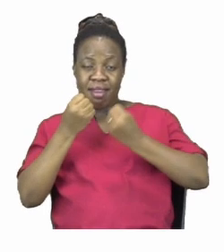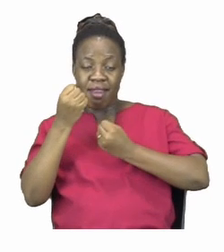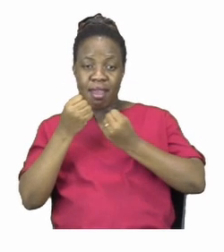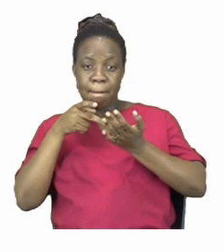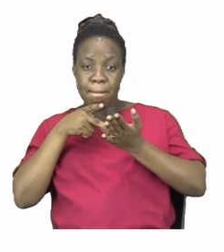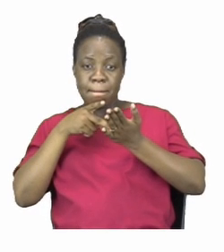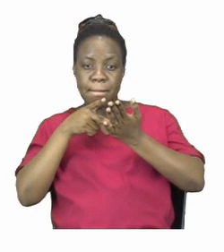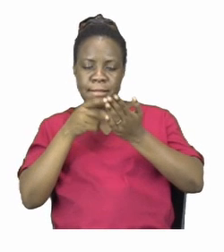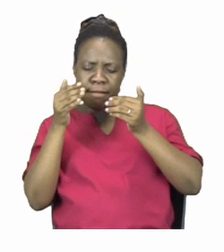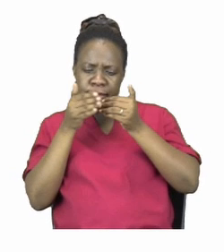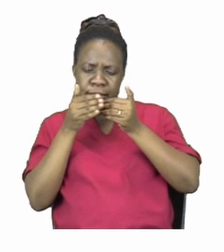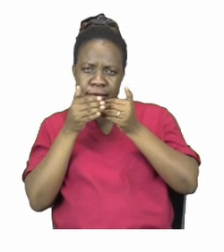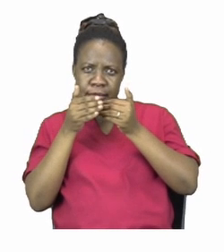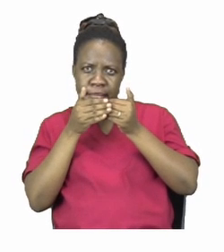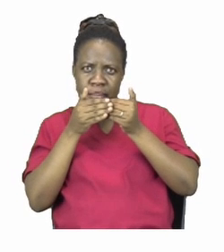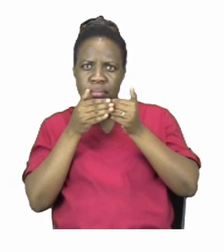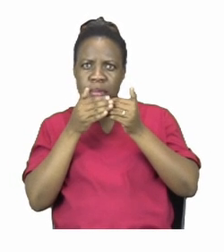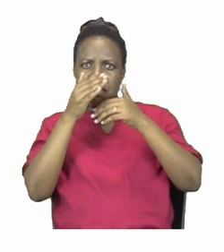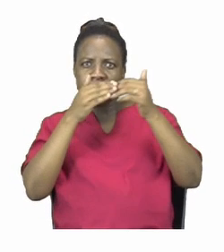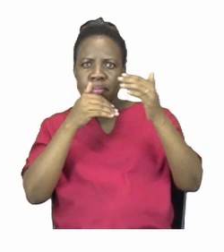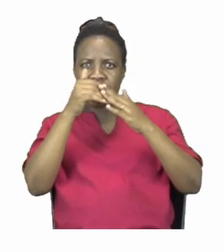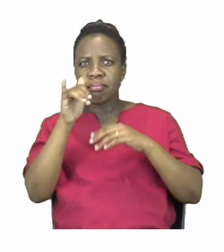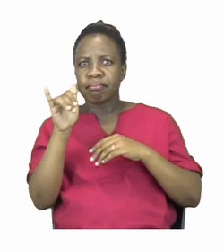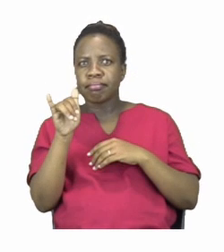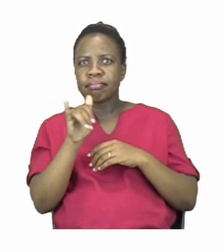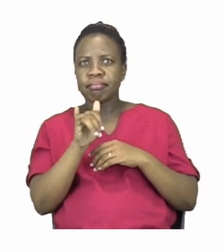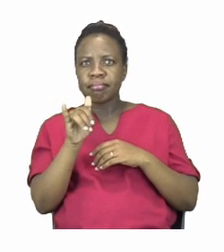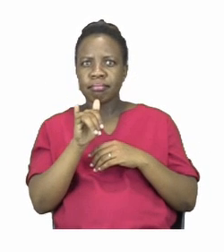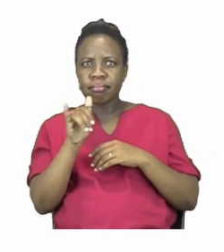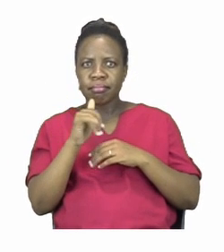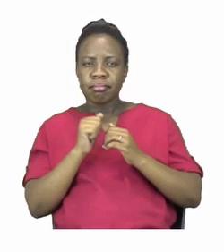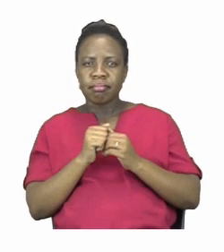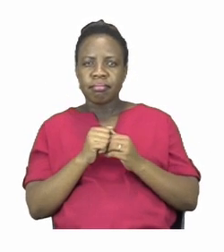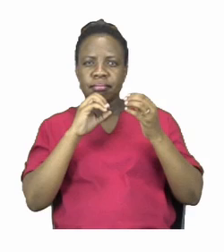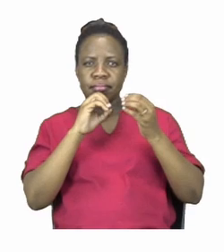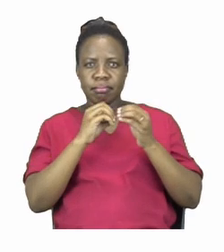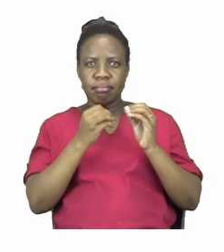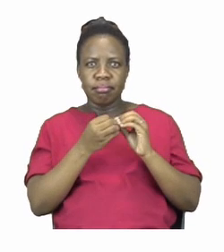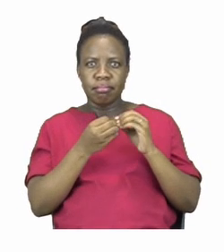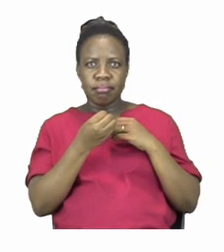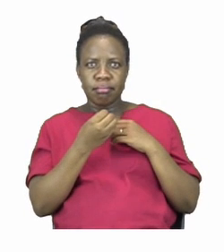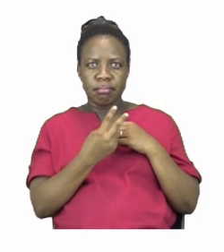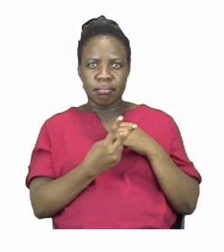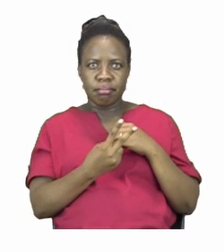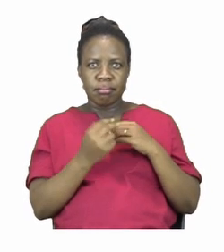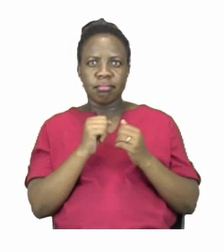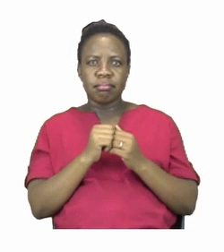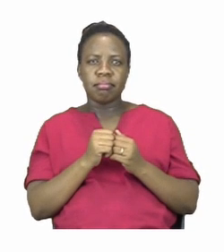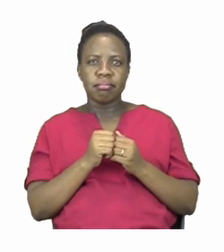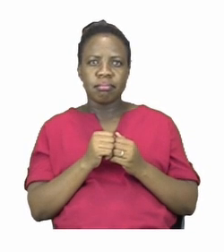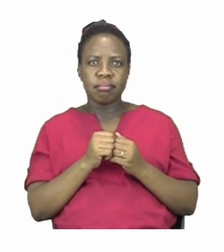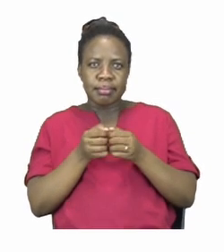All right. Then number 2, describe the path you would take to